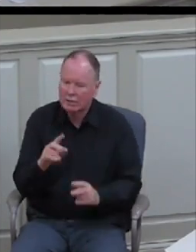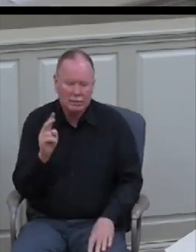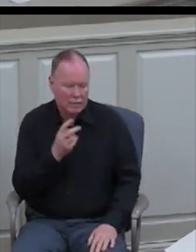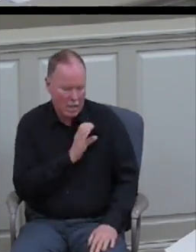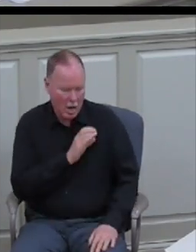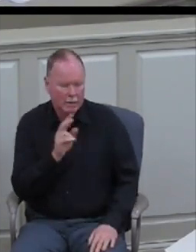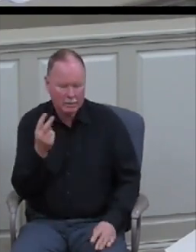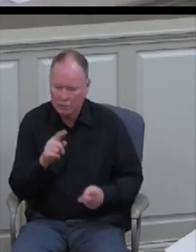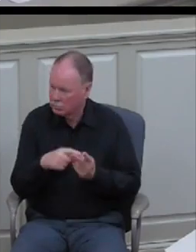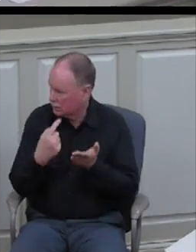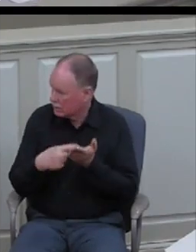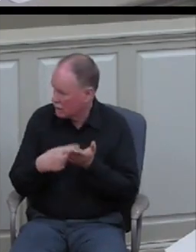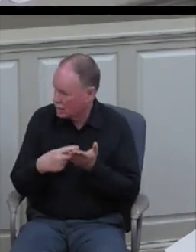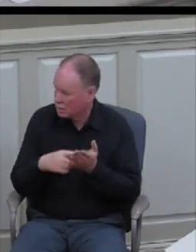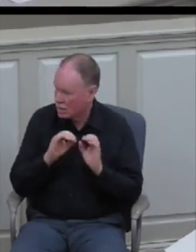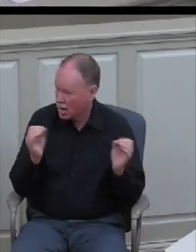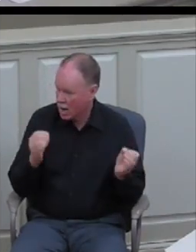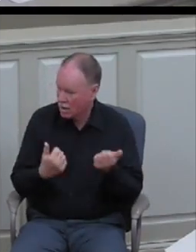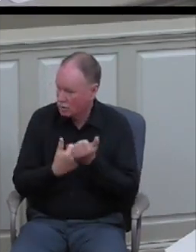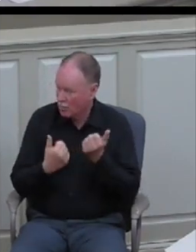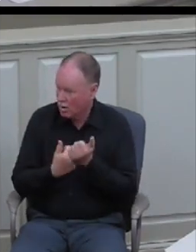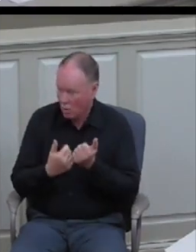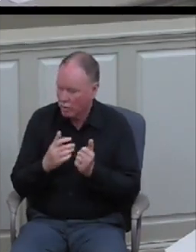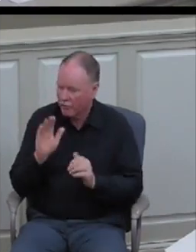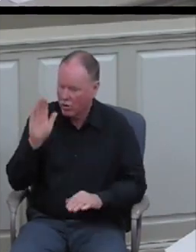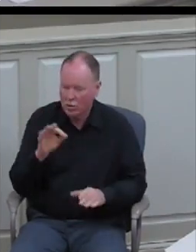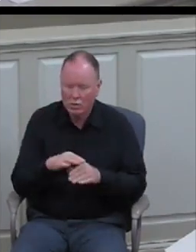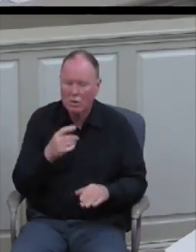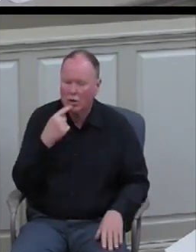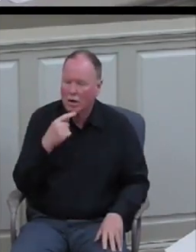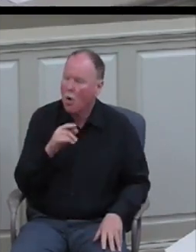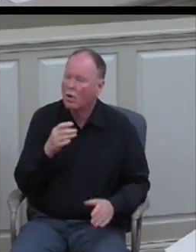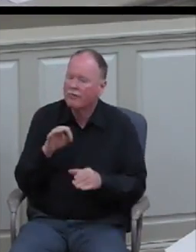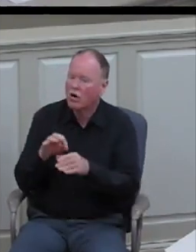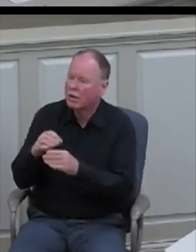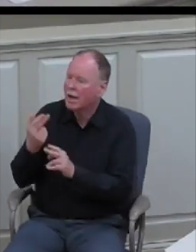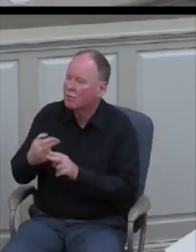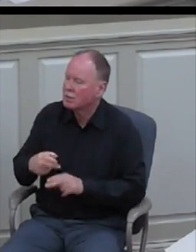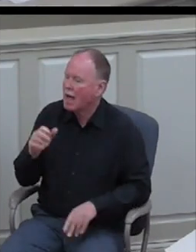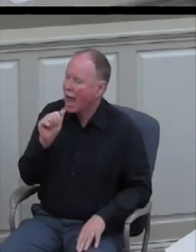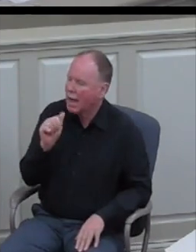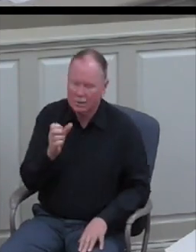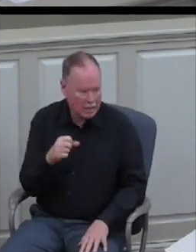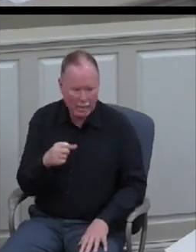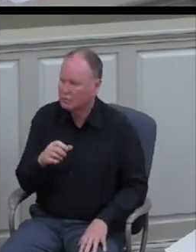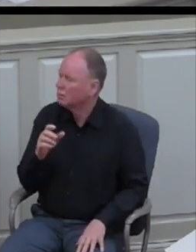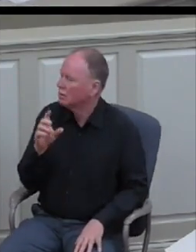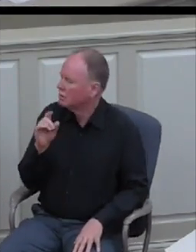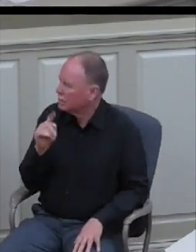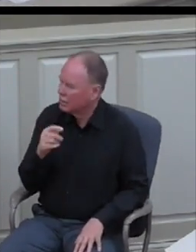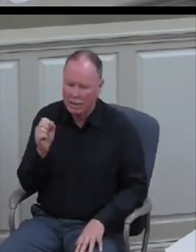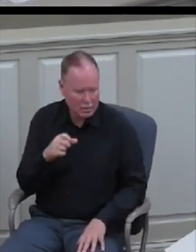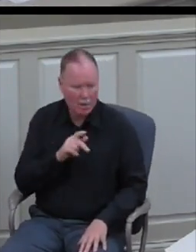discussion about it? Seeing none, roll call, please. Commissioner Atkins? Yes, ma'am. Commissioner Terry? Yes. Mayor Paris? Yes,